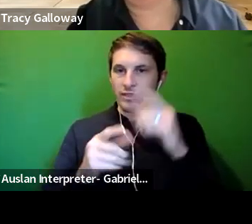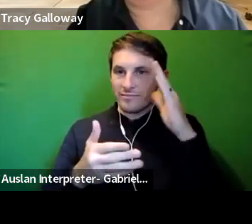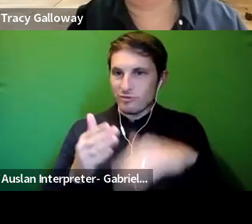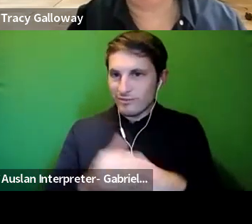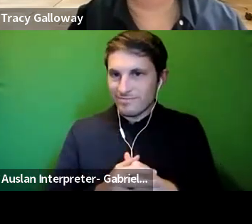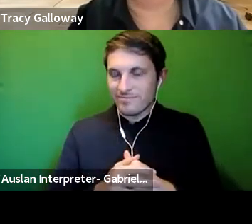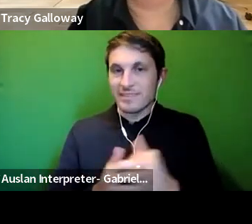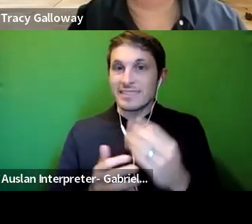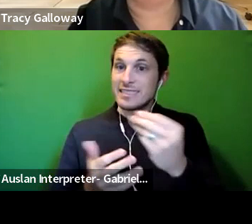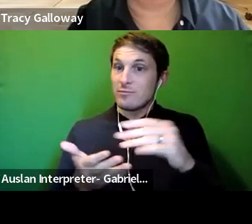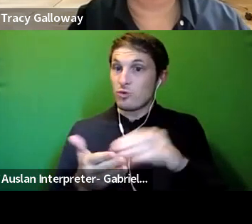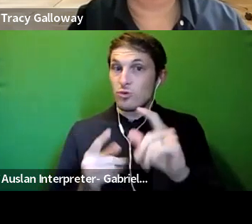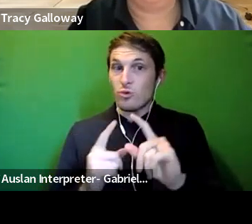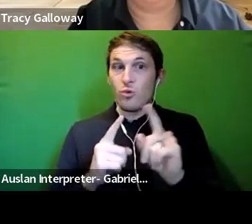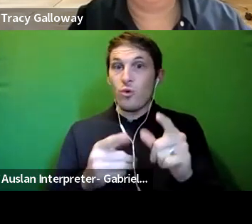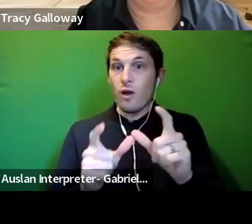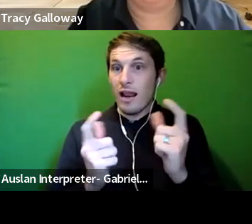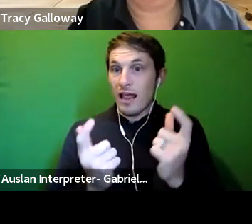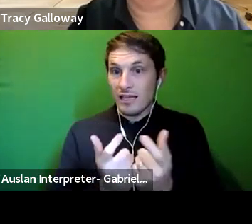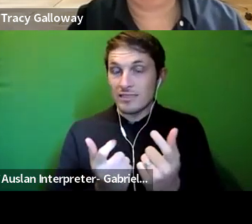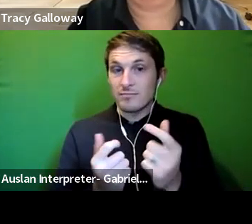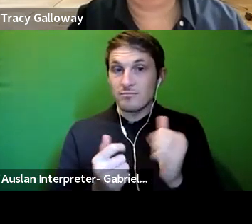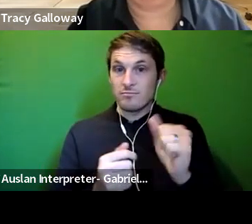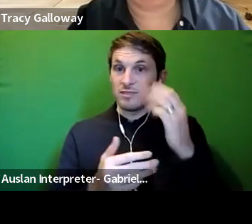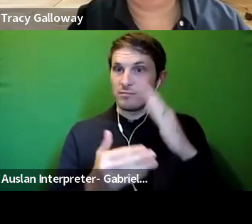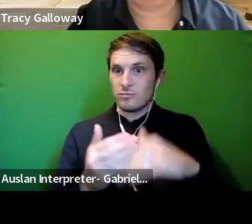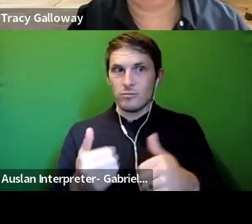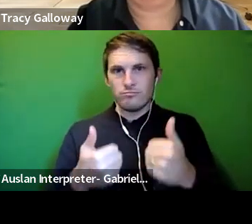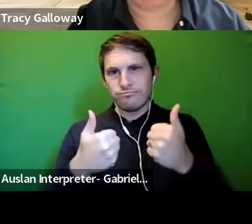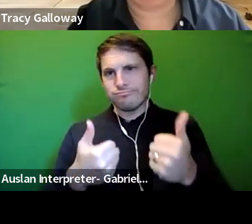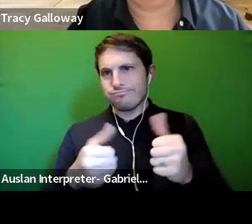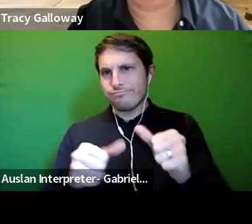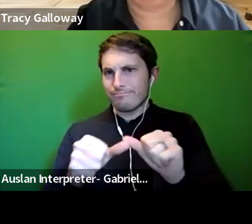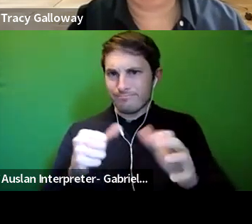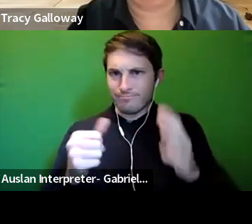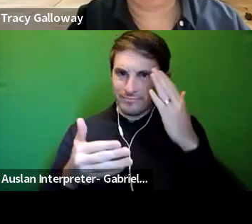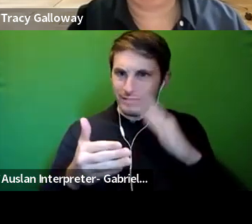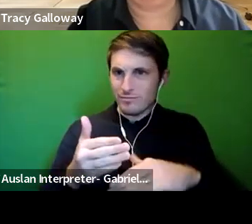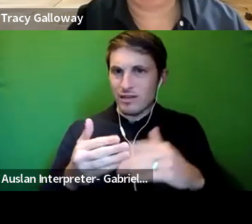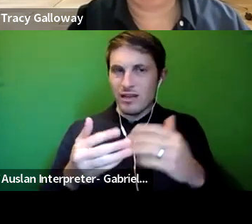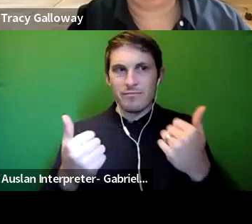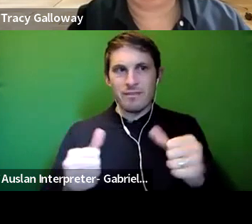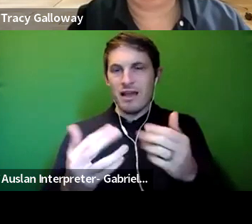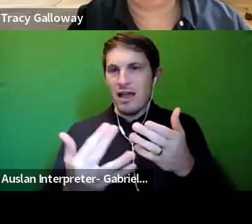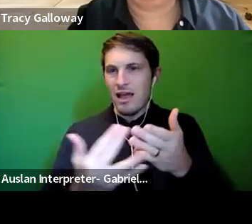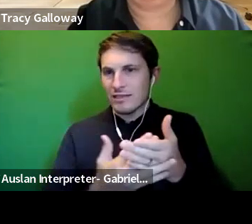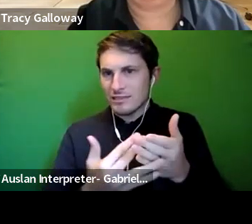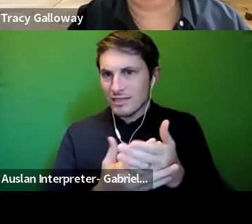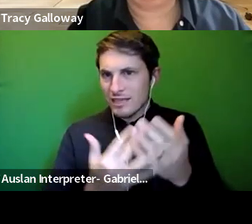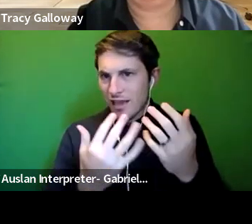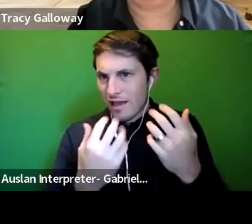go to a class and have a really great experience where there's